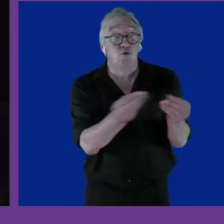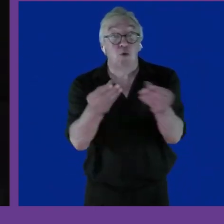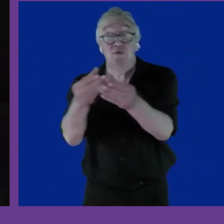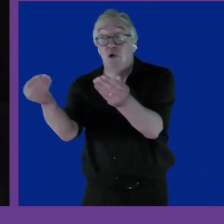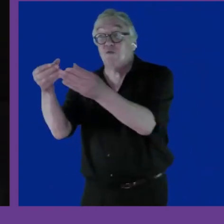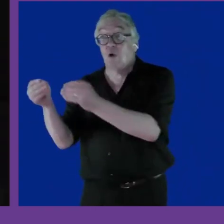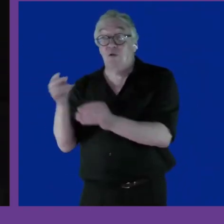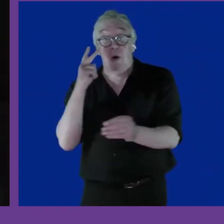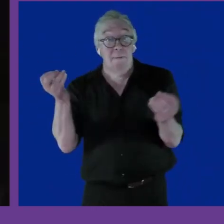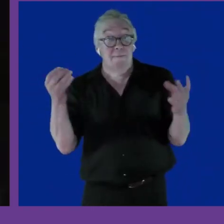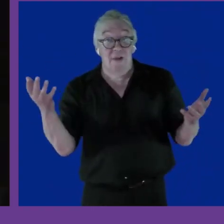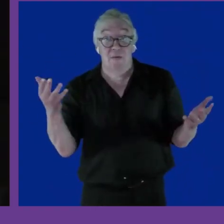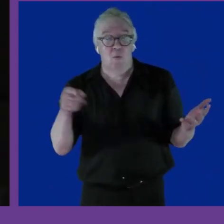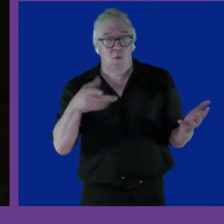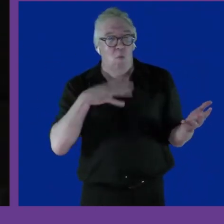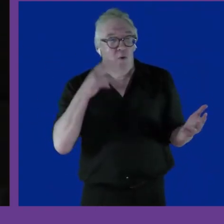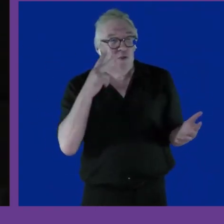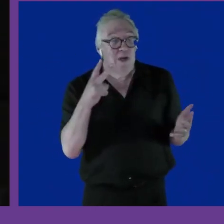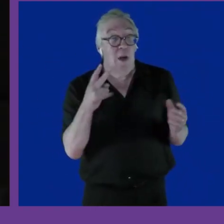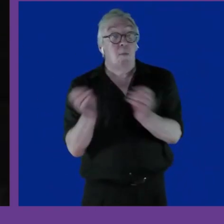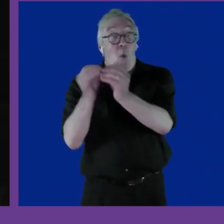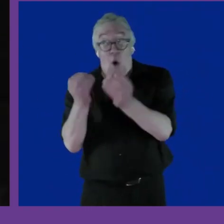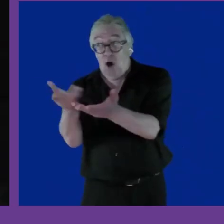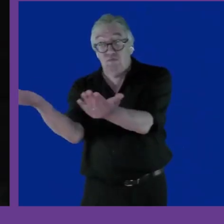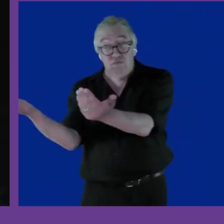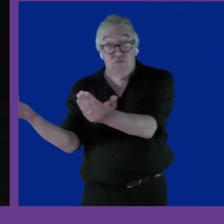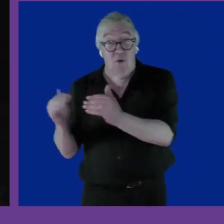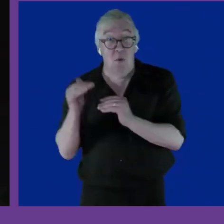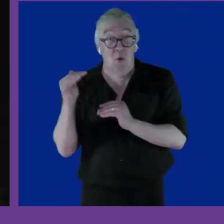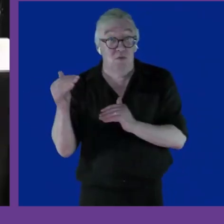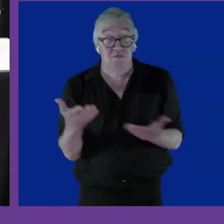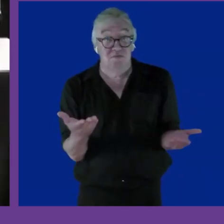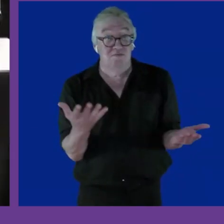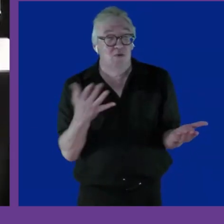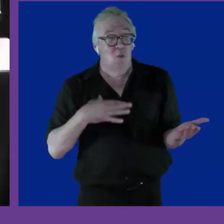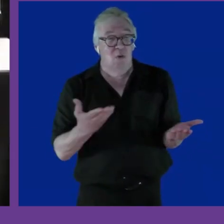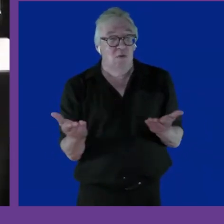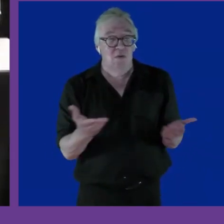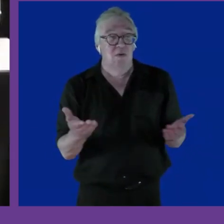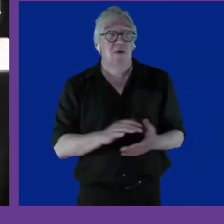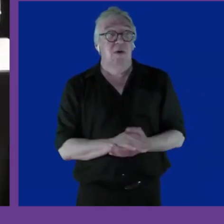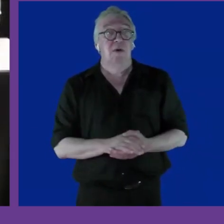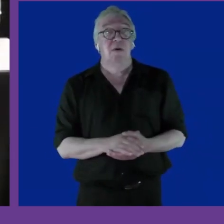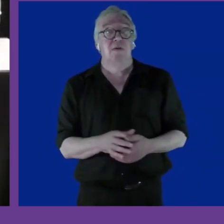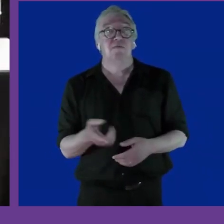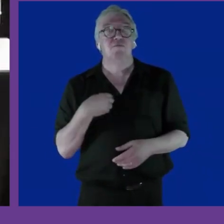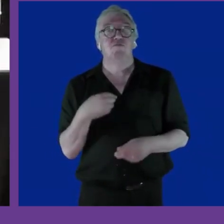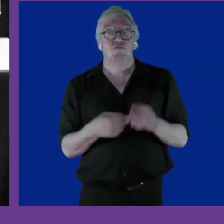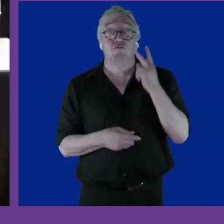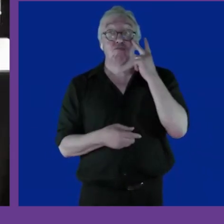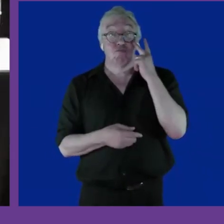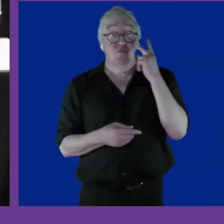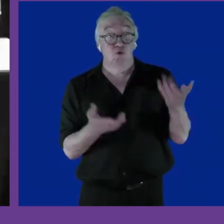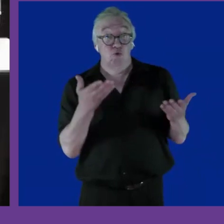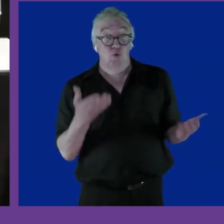see still more? Because yeah. We see a few. I mean, we've seen several of them here